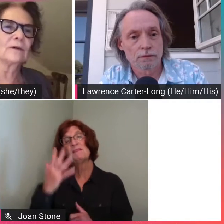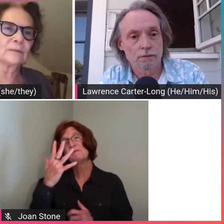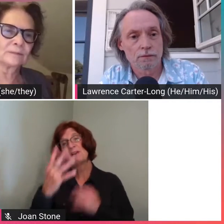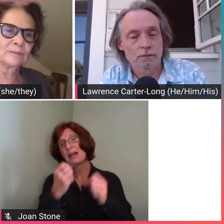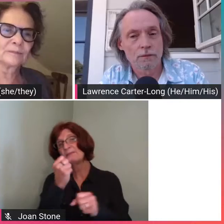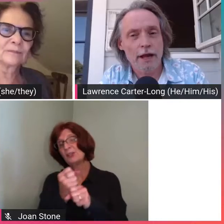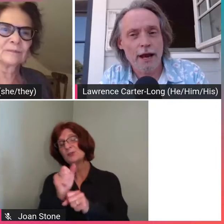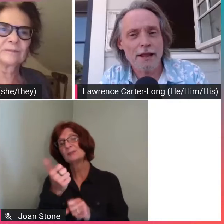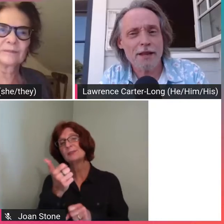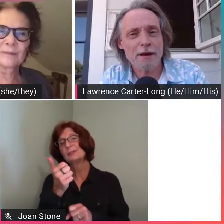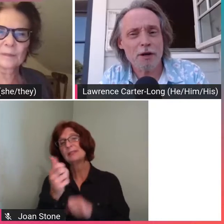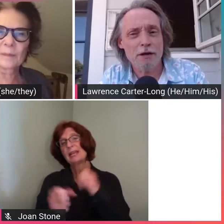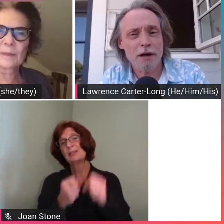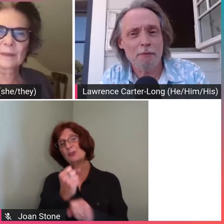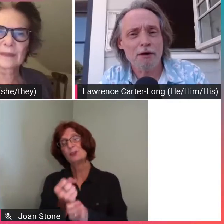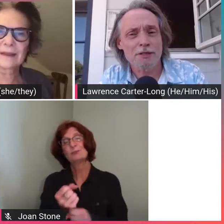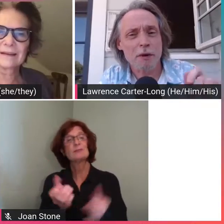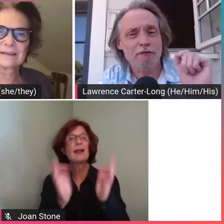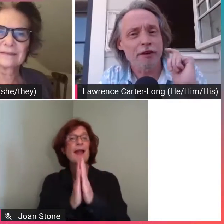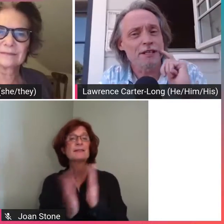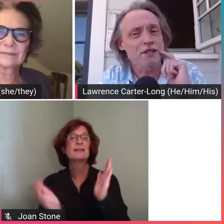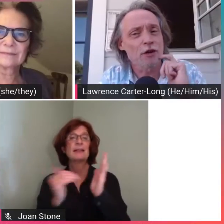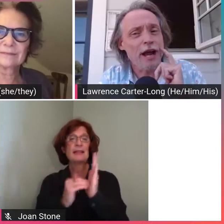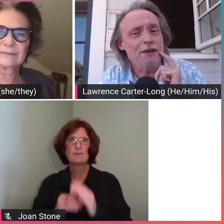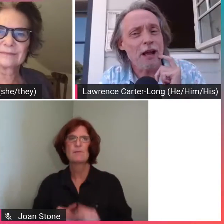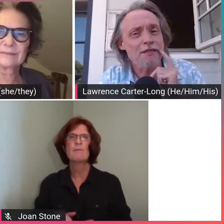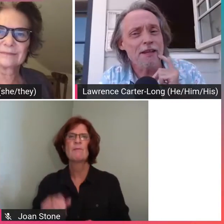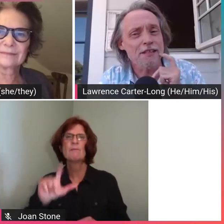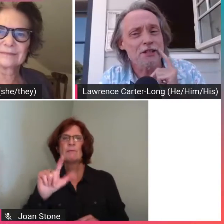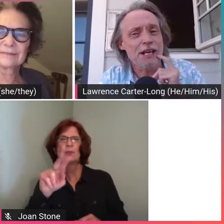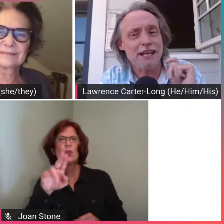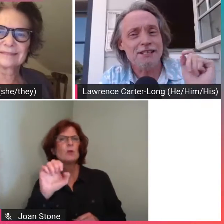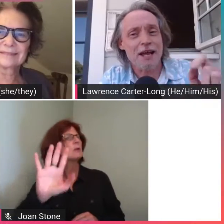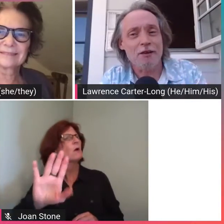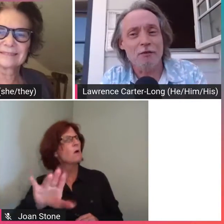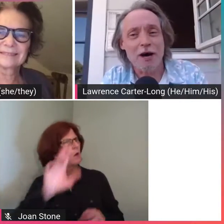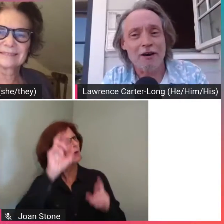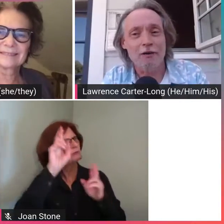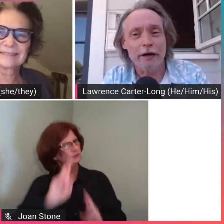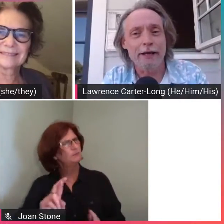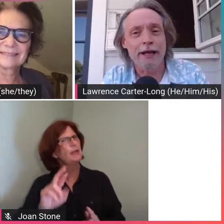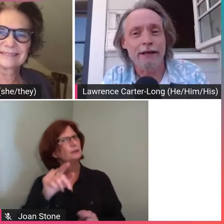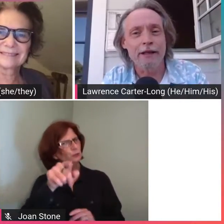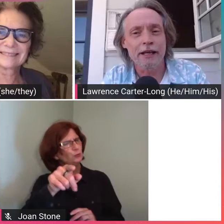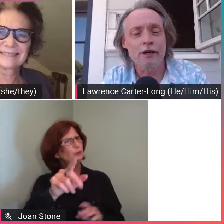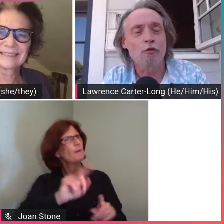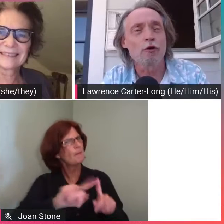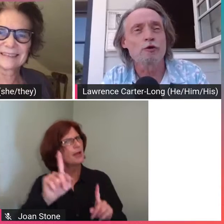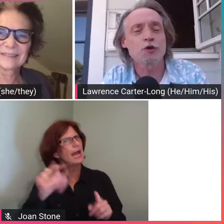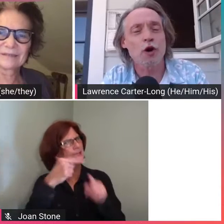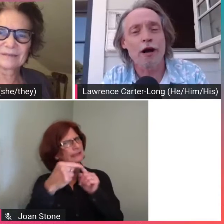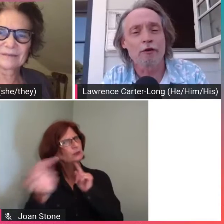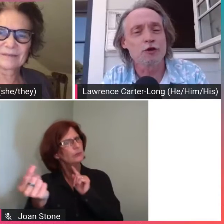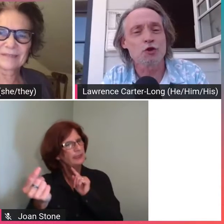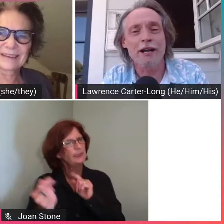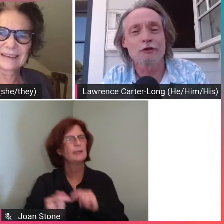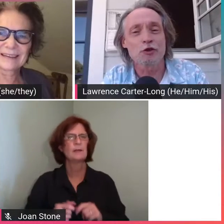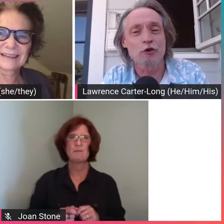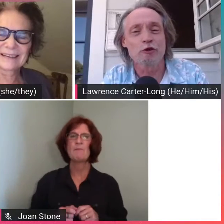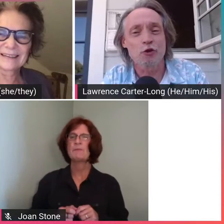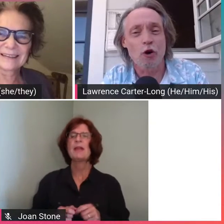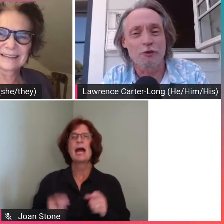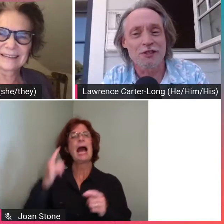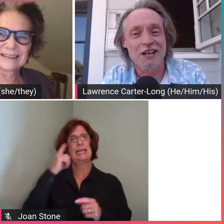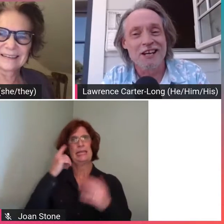to tell you better. Yeah, and I think I'm gonna respectfully disagree. I think the genie is out of the bottle, and that you know, those tried